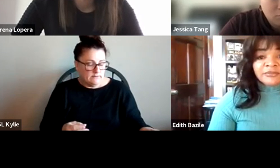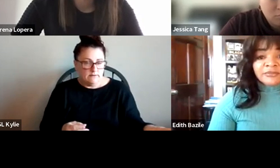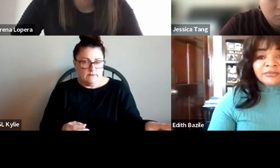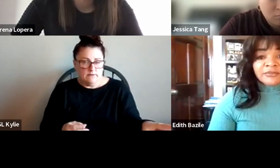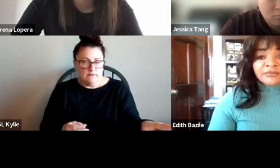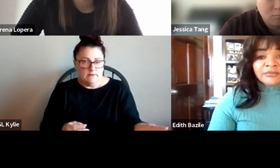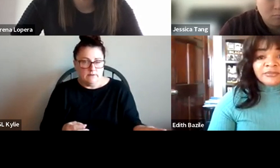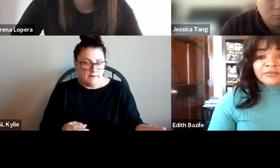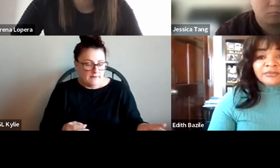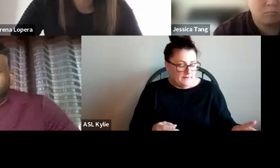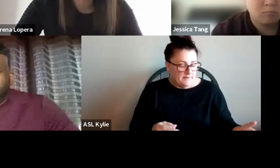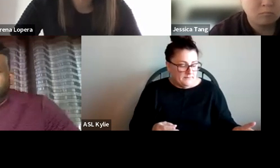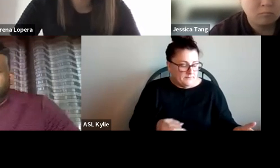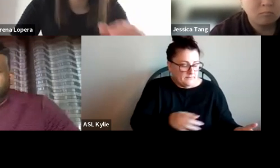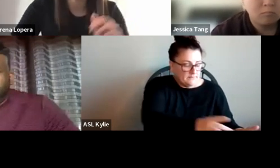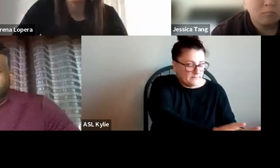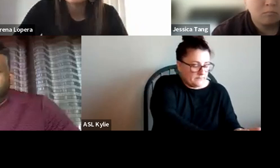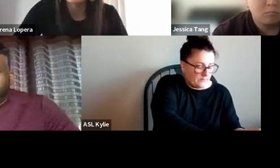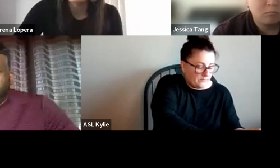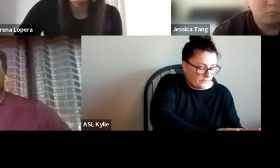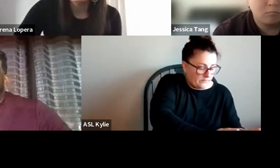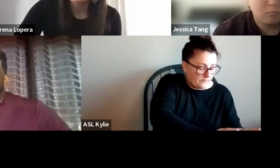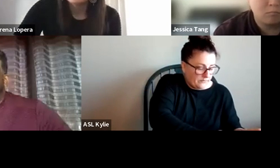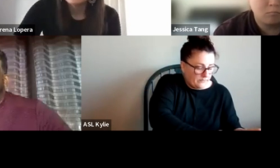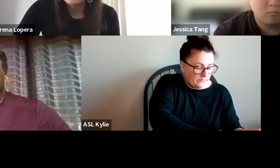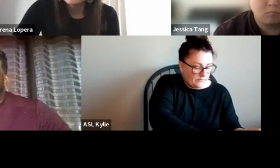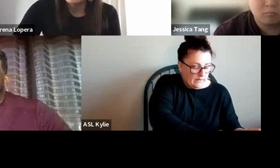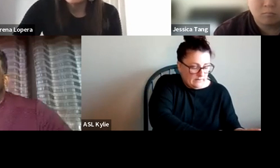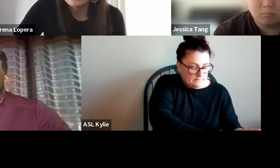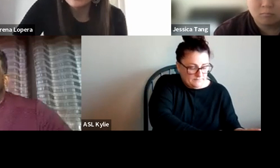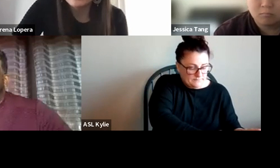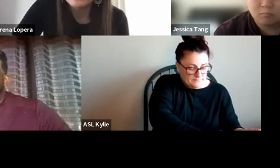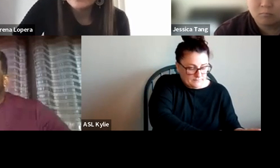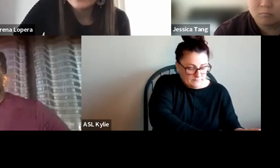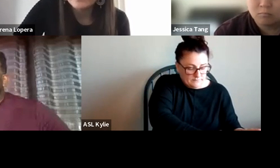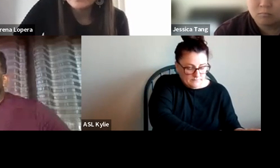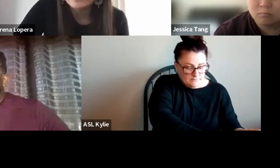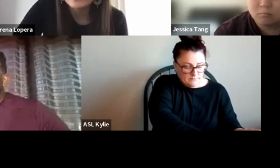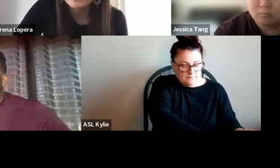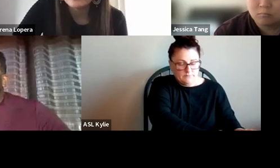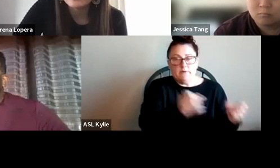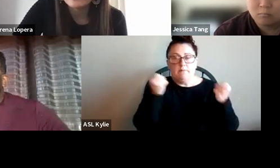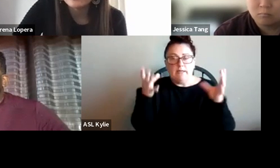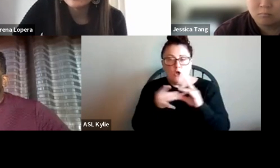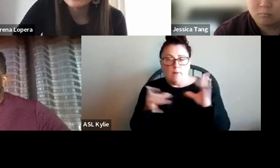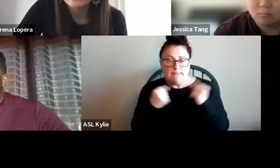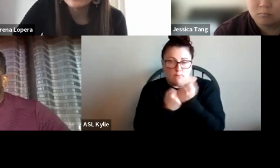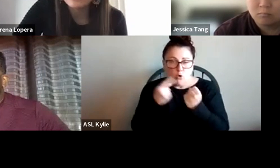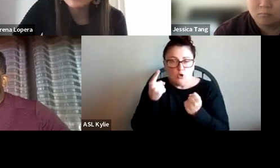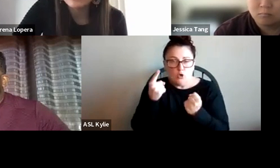Lots of comments in agreement with you on the chat. We appreciate your passion all the time. We have Lou Femfer